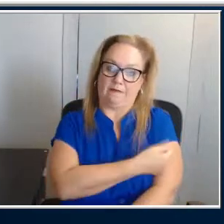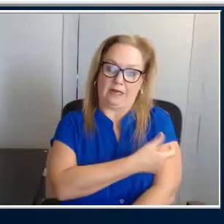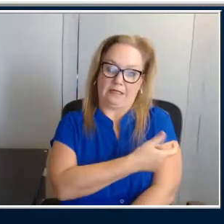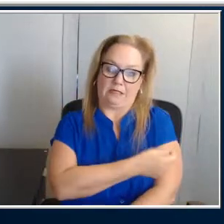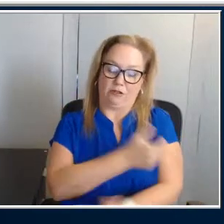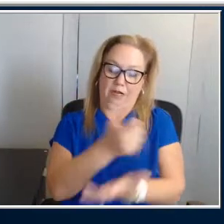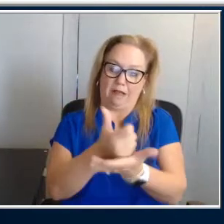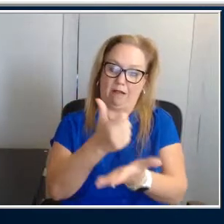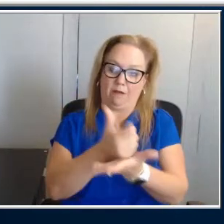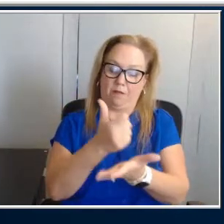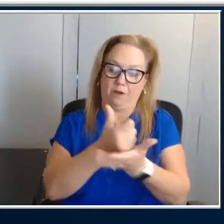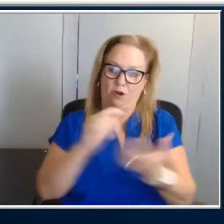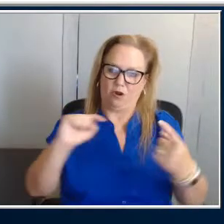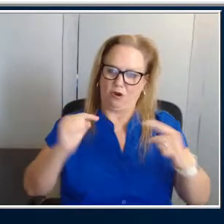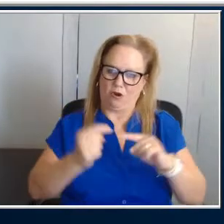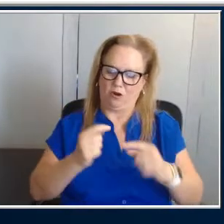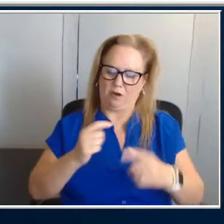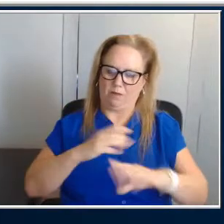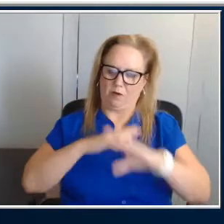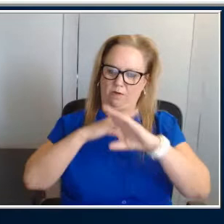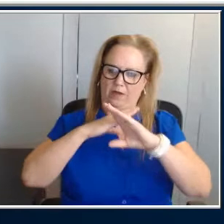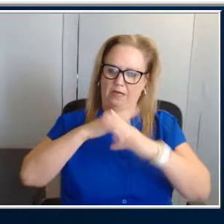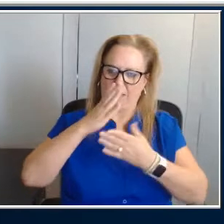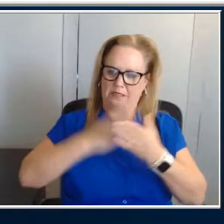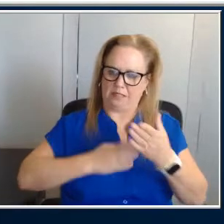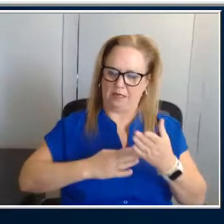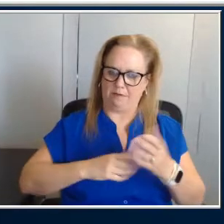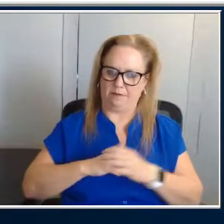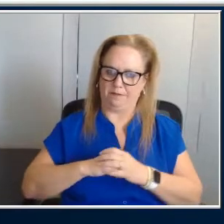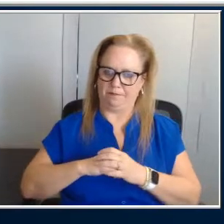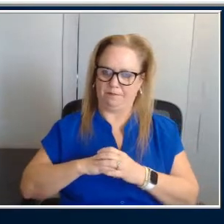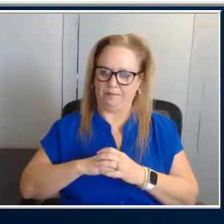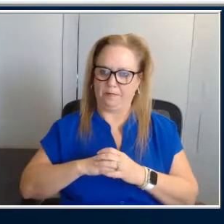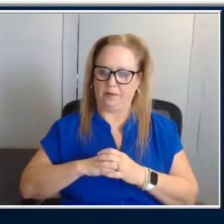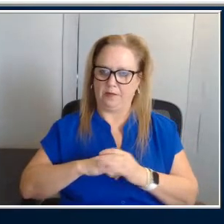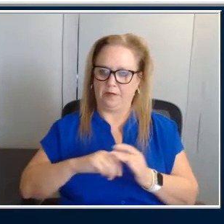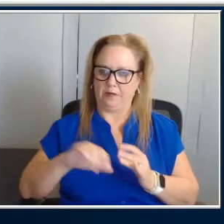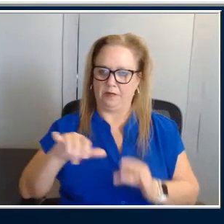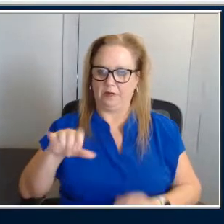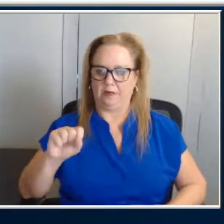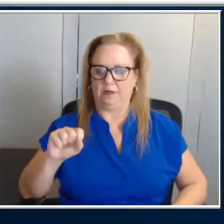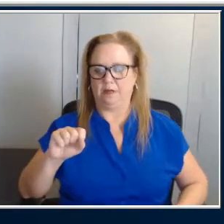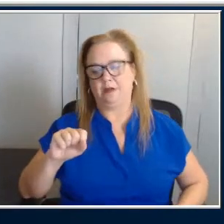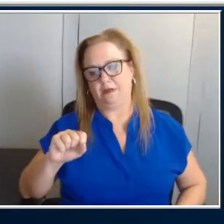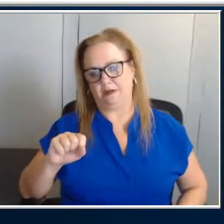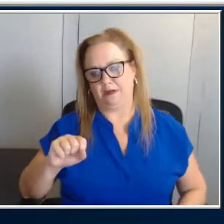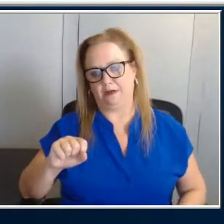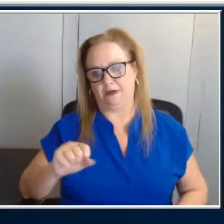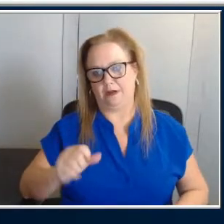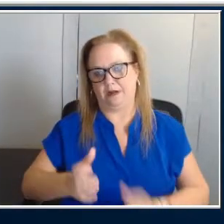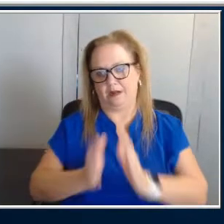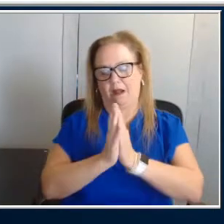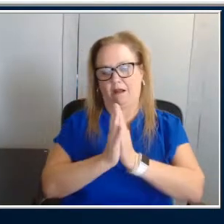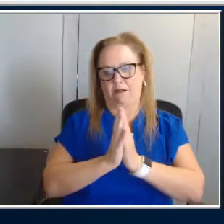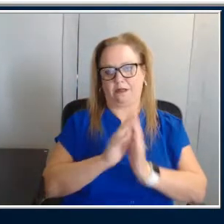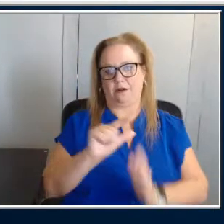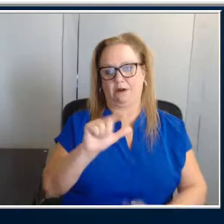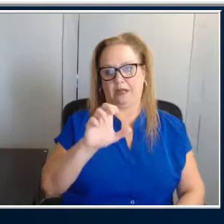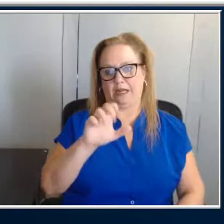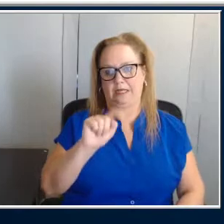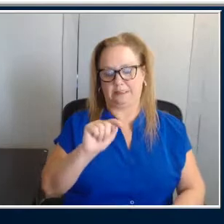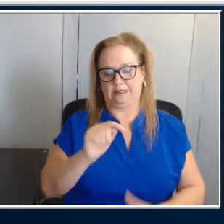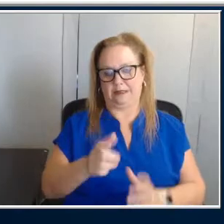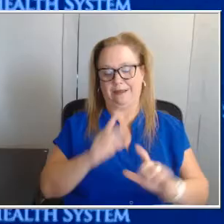this, hurt it? I mean, does it help prevent some of this? Give us a sense about that. Yeah, and I'll certainly ask our guests too to weigh in.